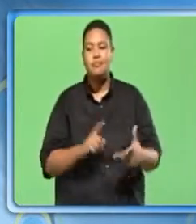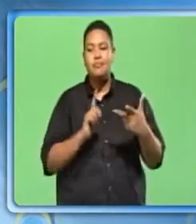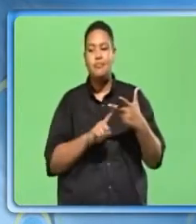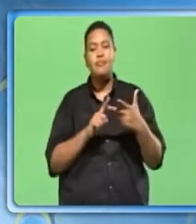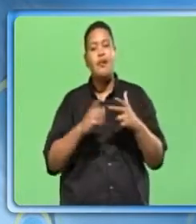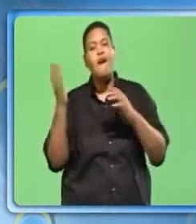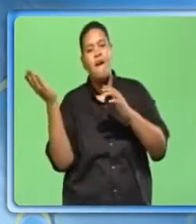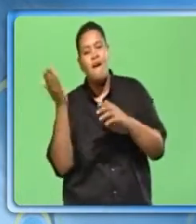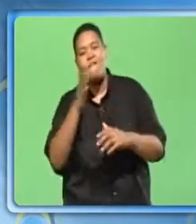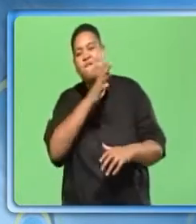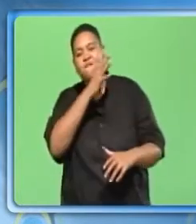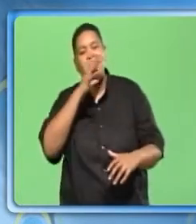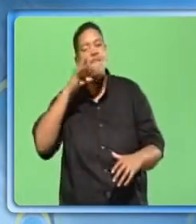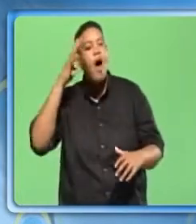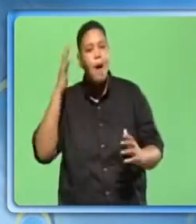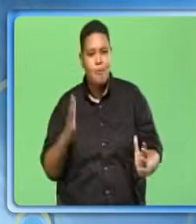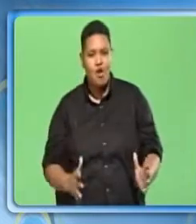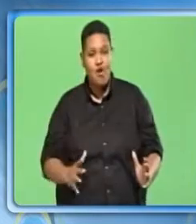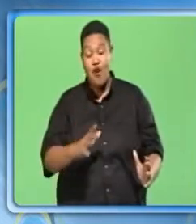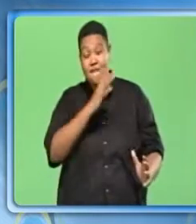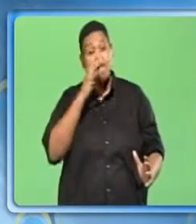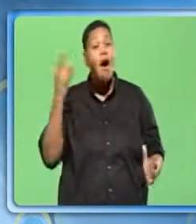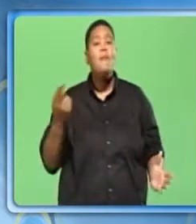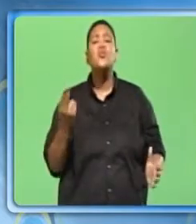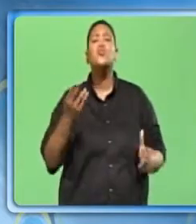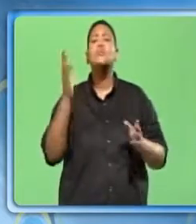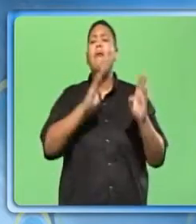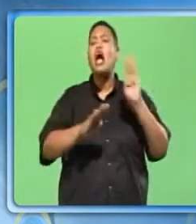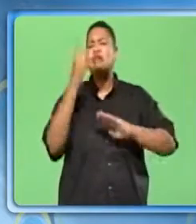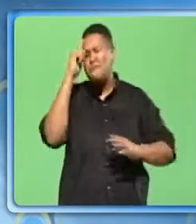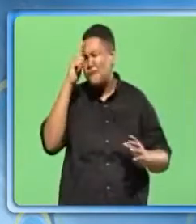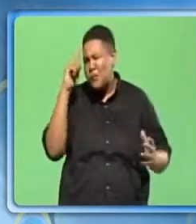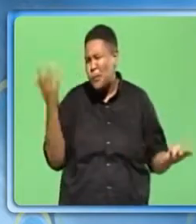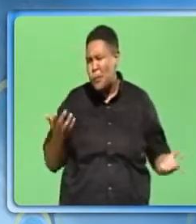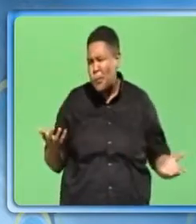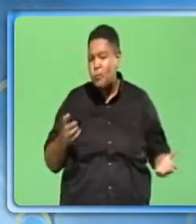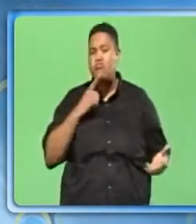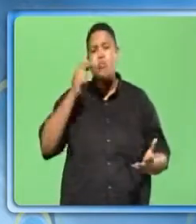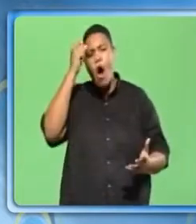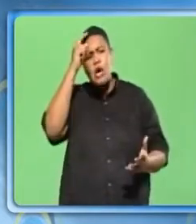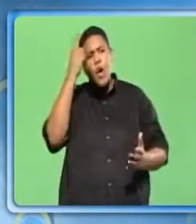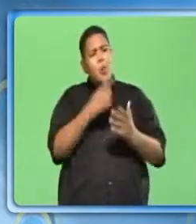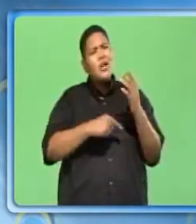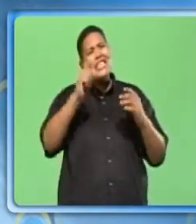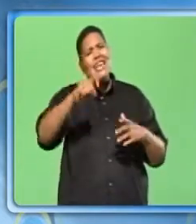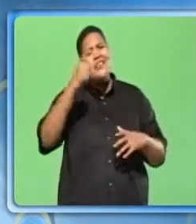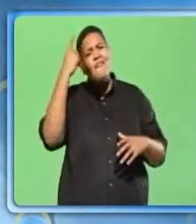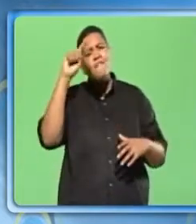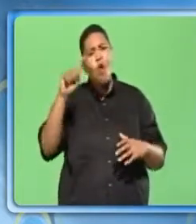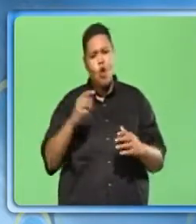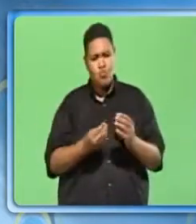Farmer. The farmer uses biology to understand conditions necessary for